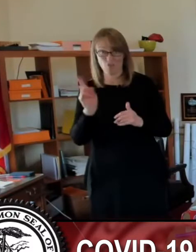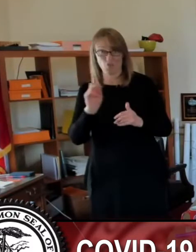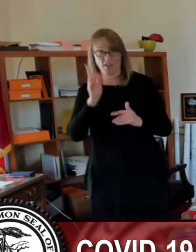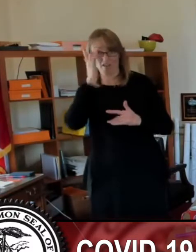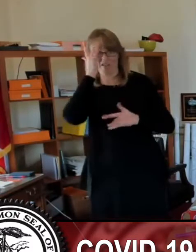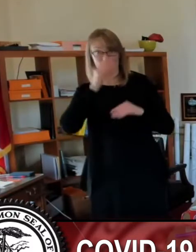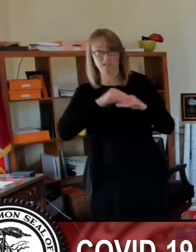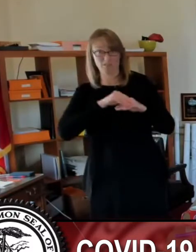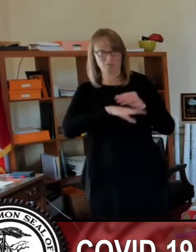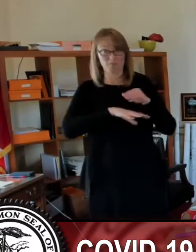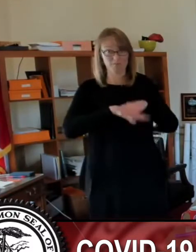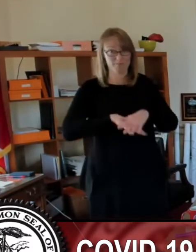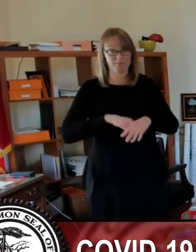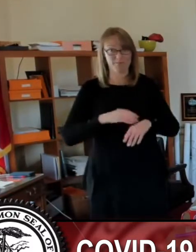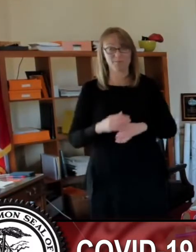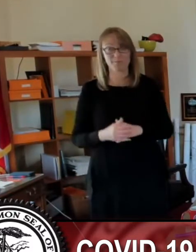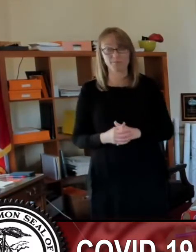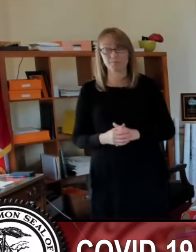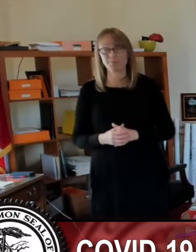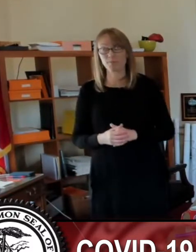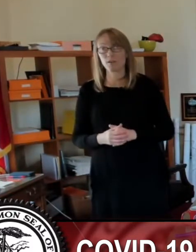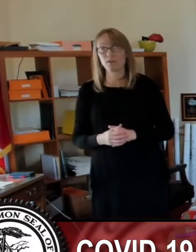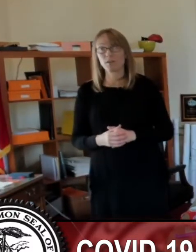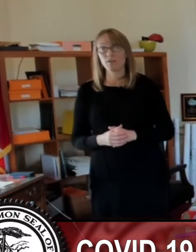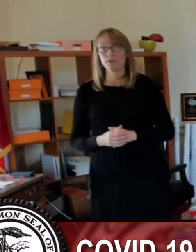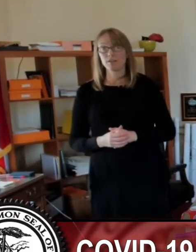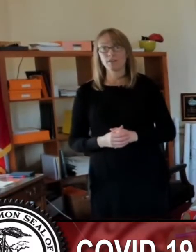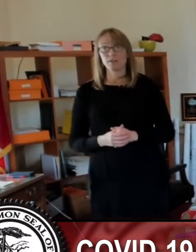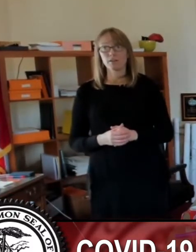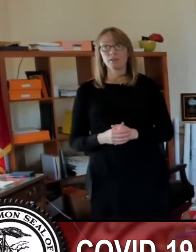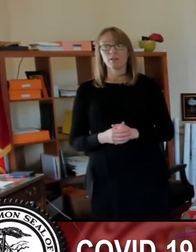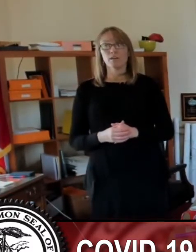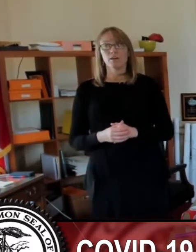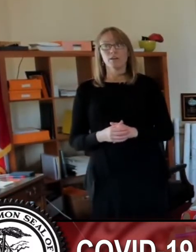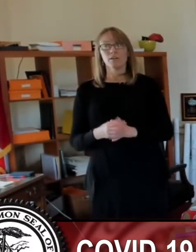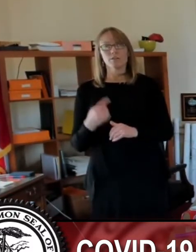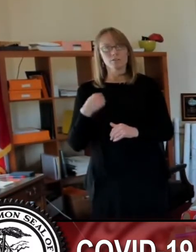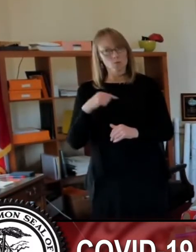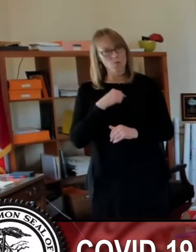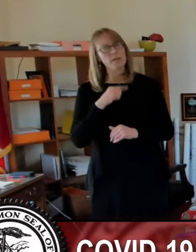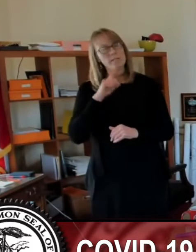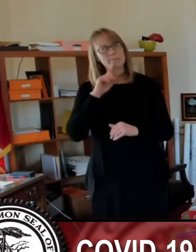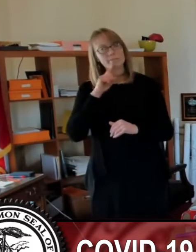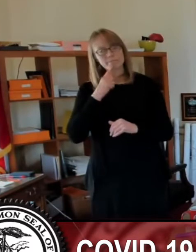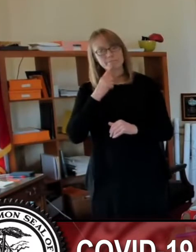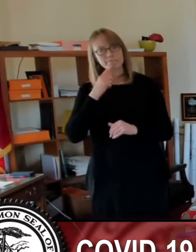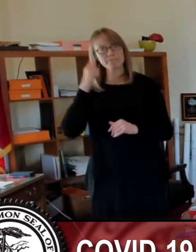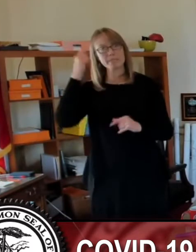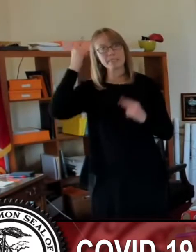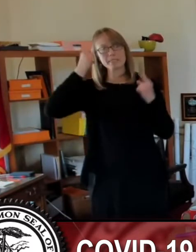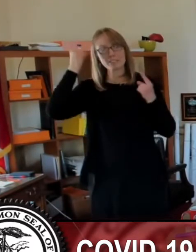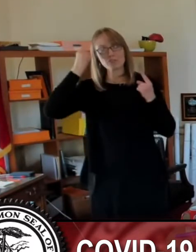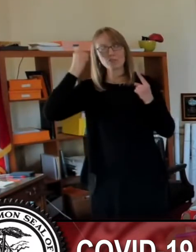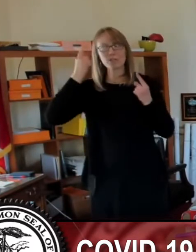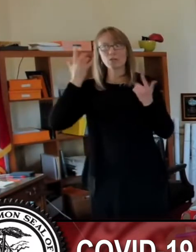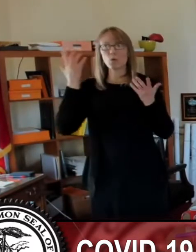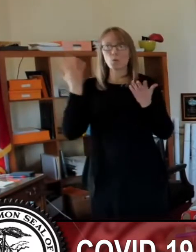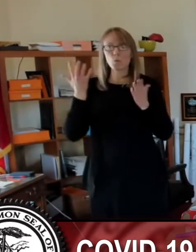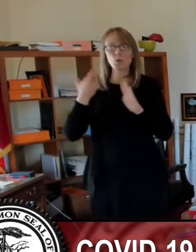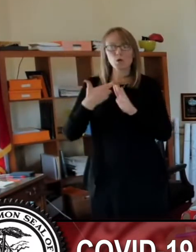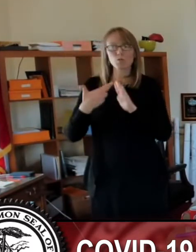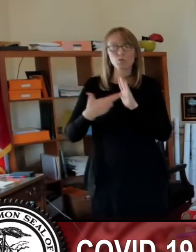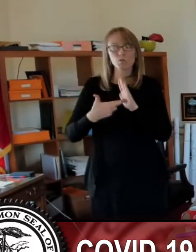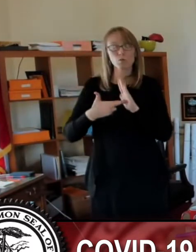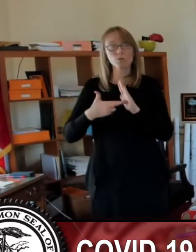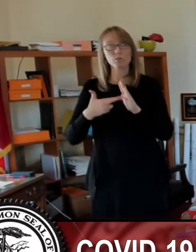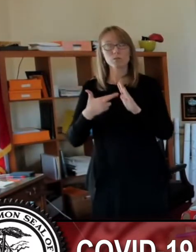we're thinking hard about that, and any additional restrictions that we put in place, we want them to be able to be effective.